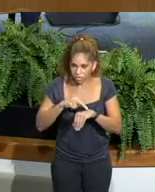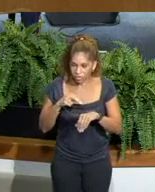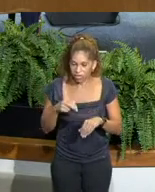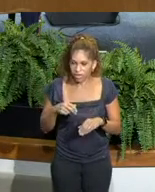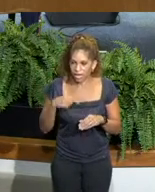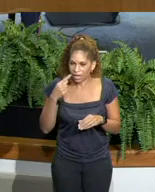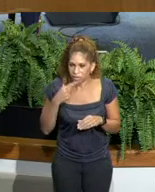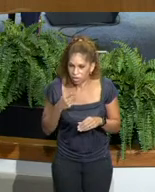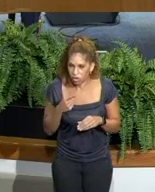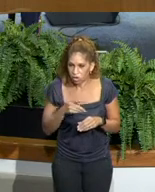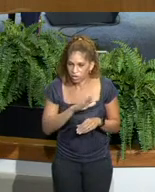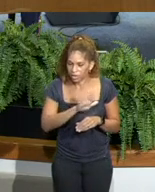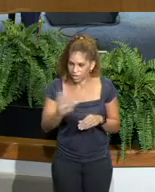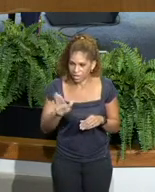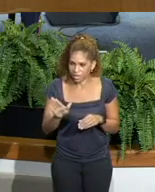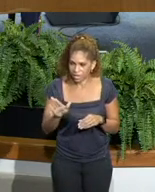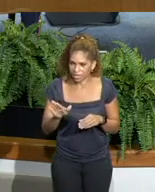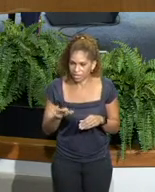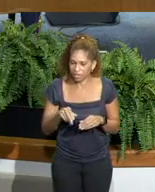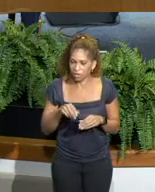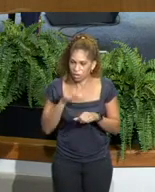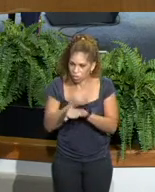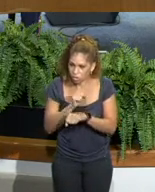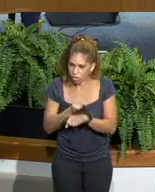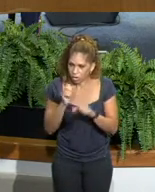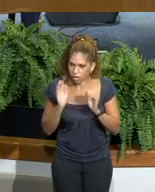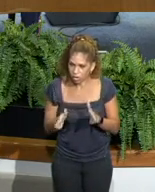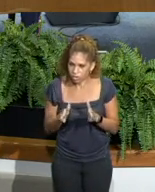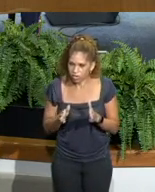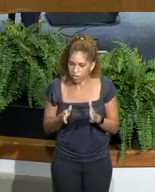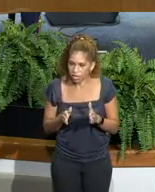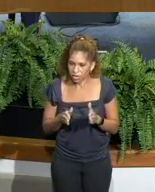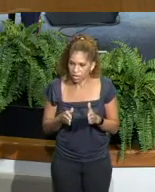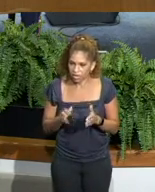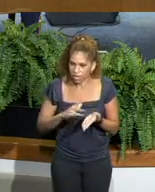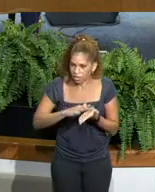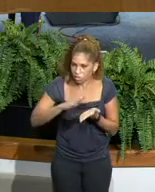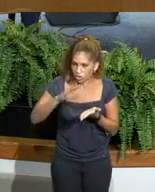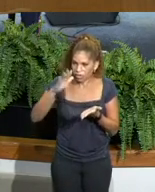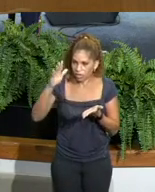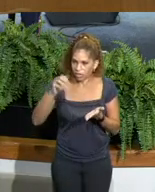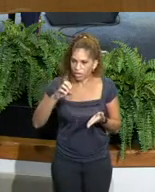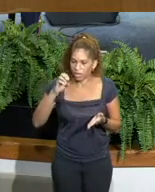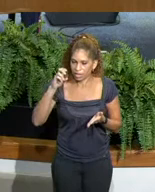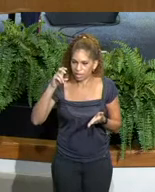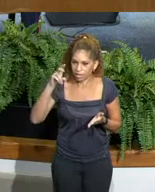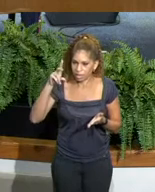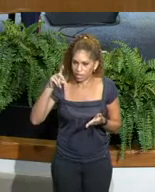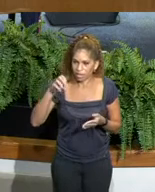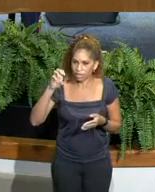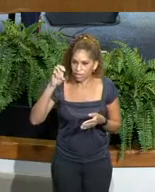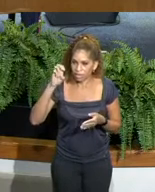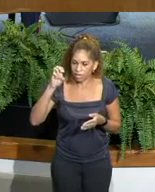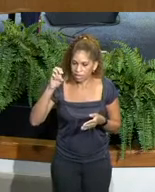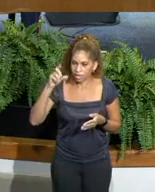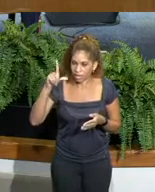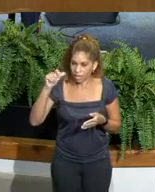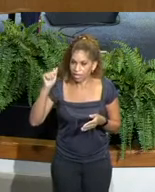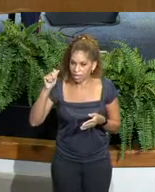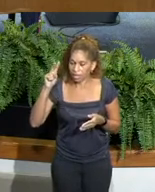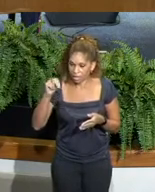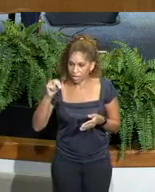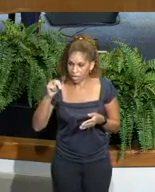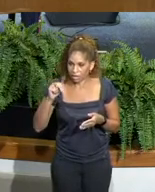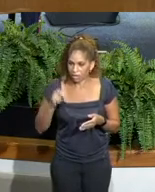the kind of history that America needed. And that Woodrow Wilson also lied about a pandemic. Woodrow